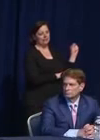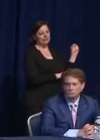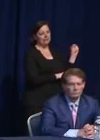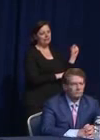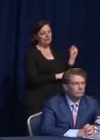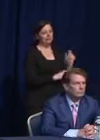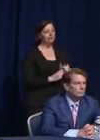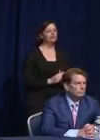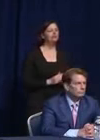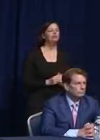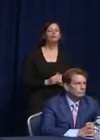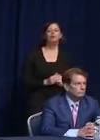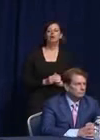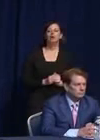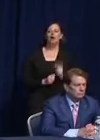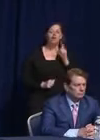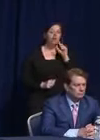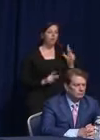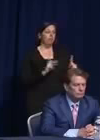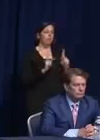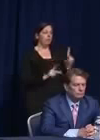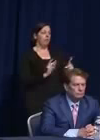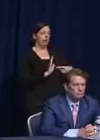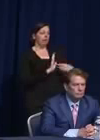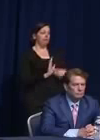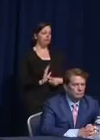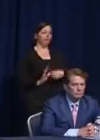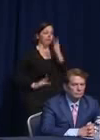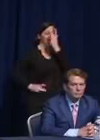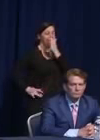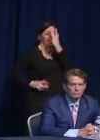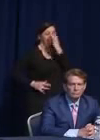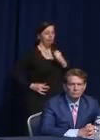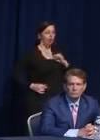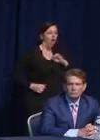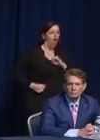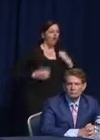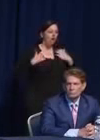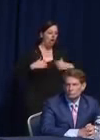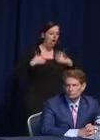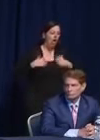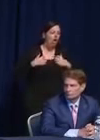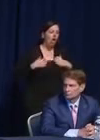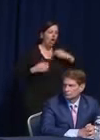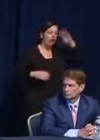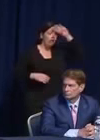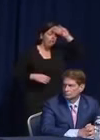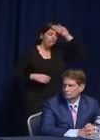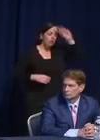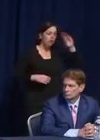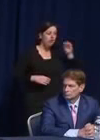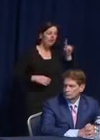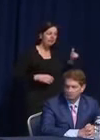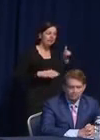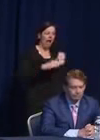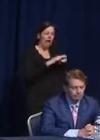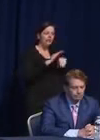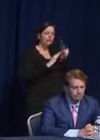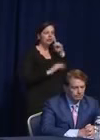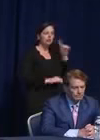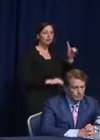particularly for folks who are symptomatic, the better off we will all be. They will certainly be better off, but we'll be stronger as a